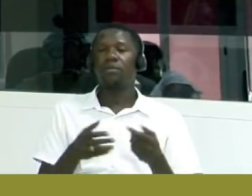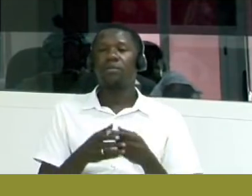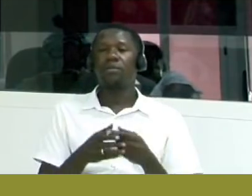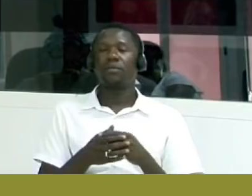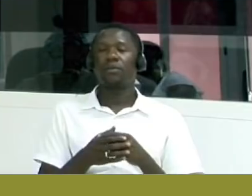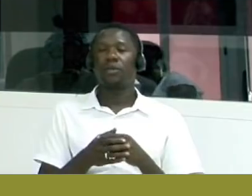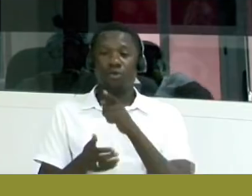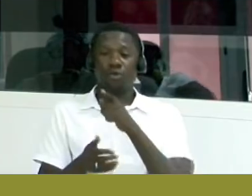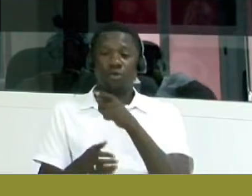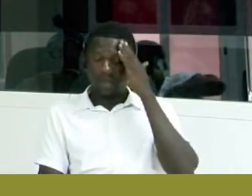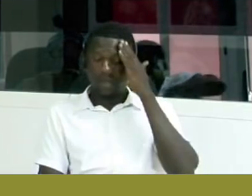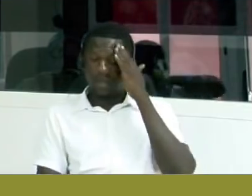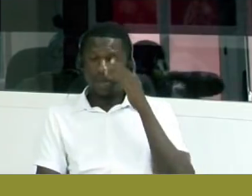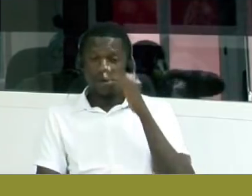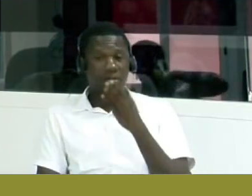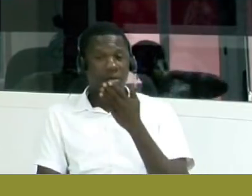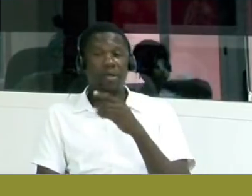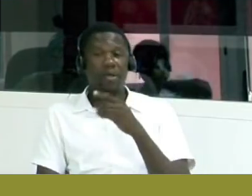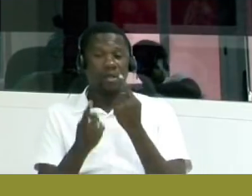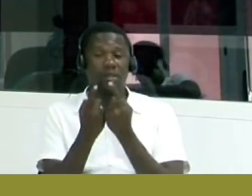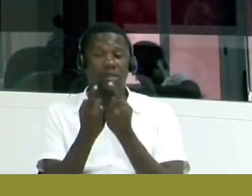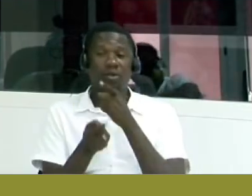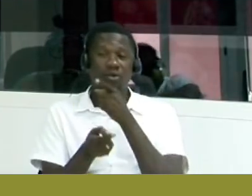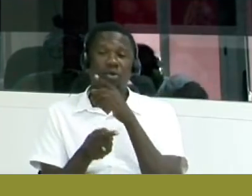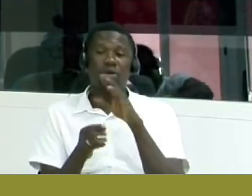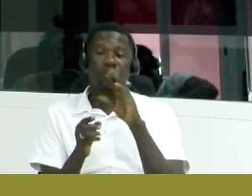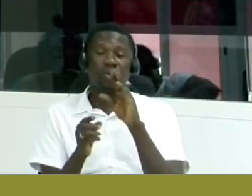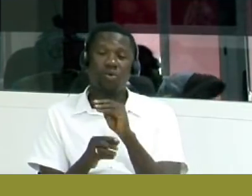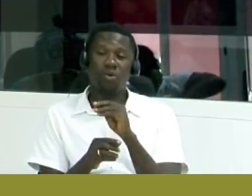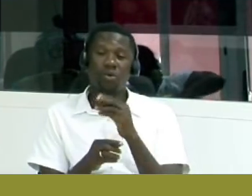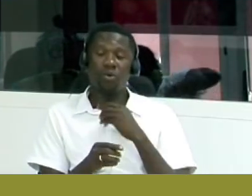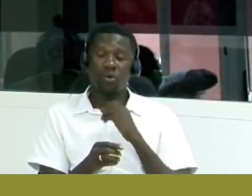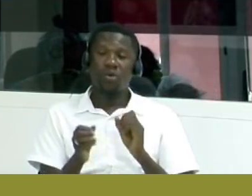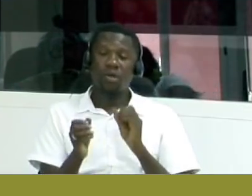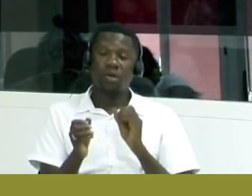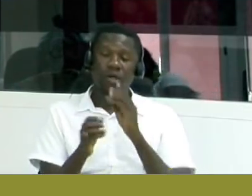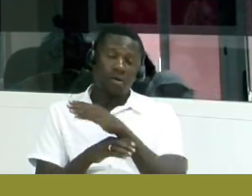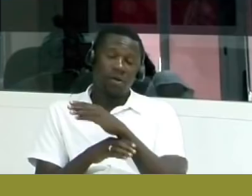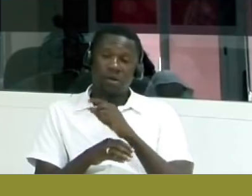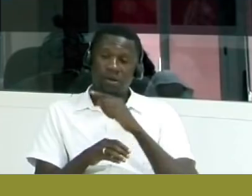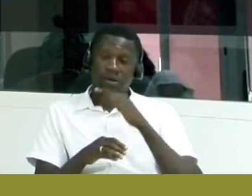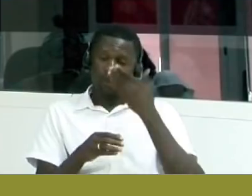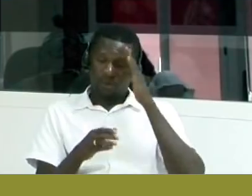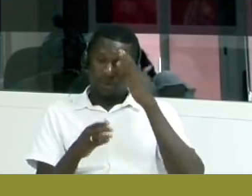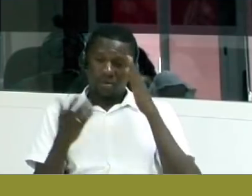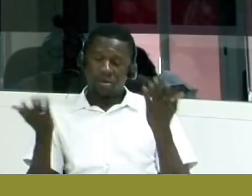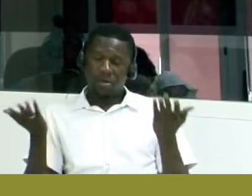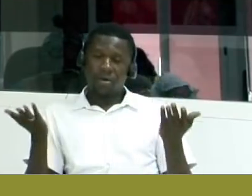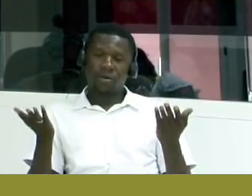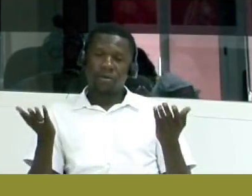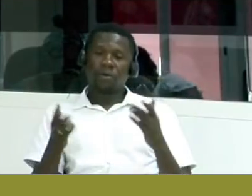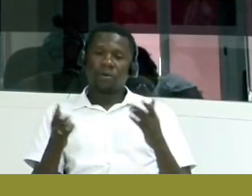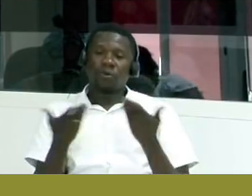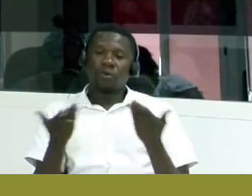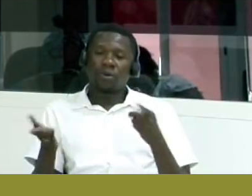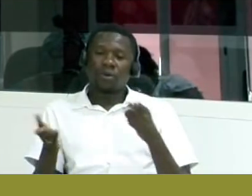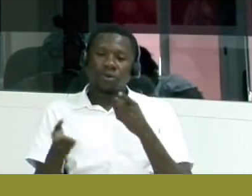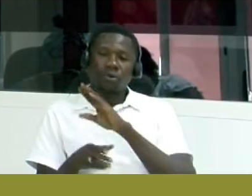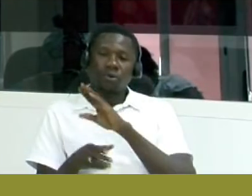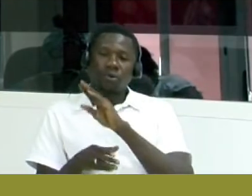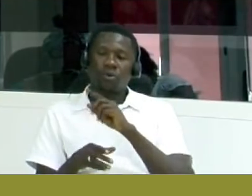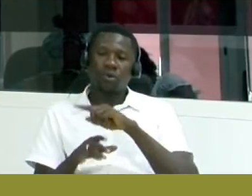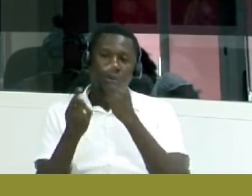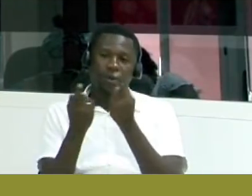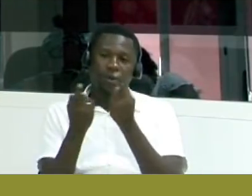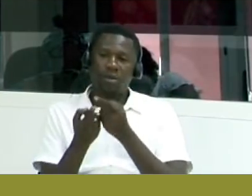therefore, that the things you were doing was going to land you in trouble? Mm-hmm. Correct. And that is why you did not do the things that